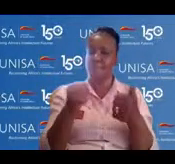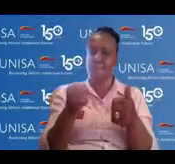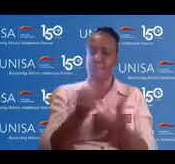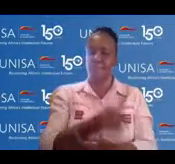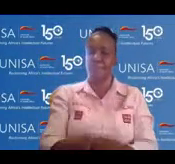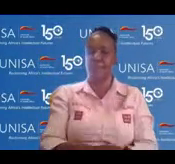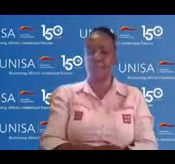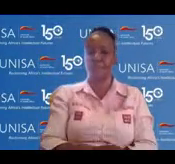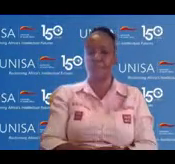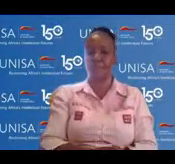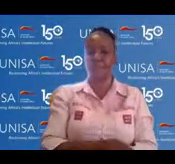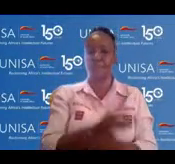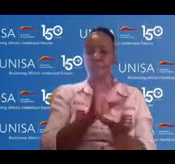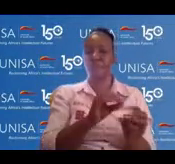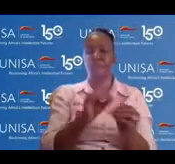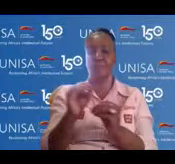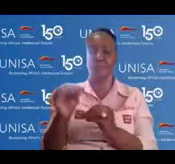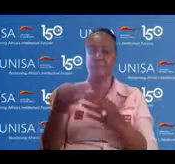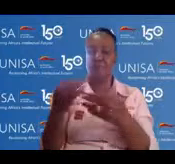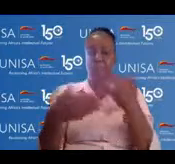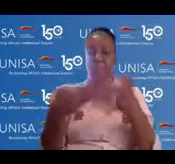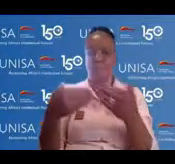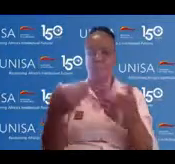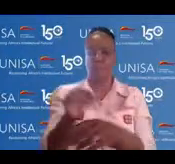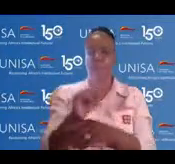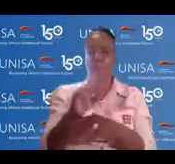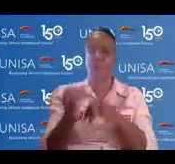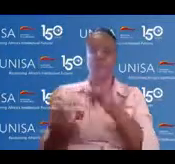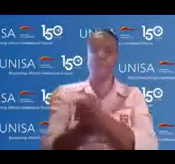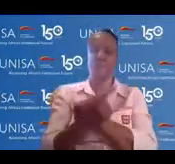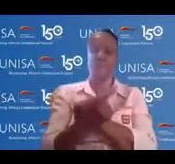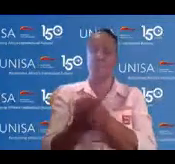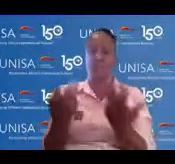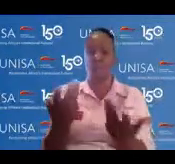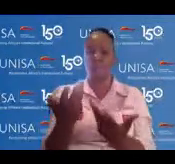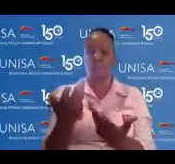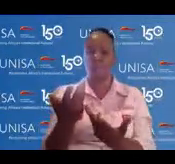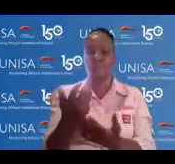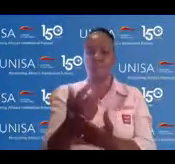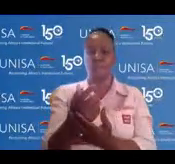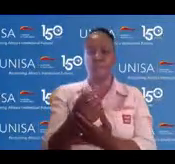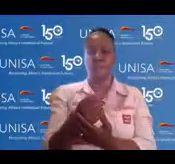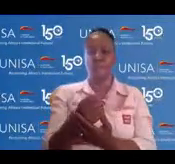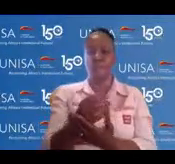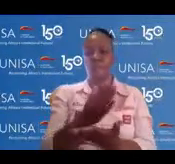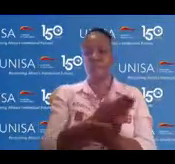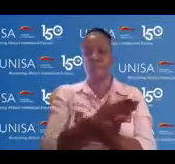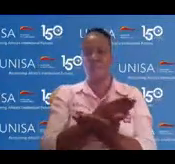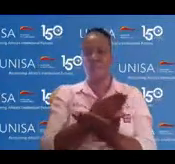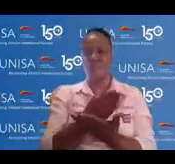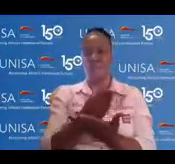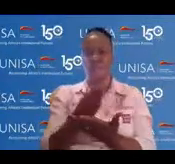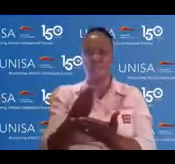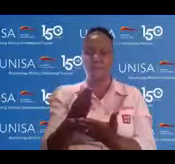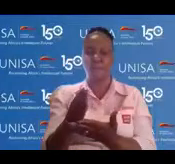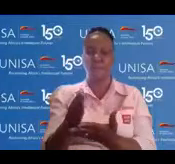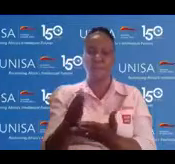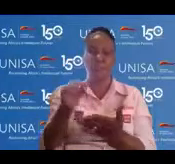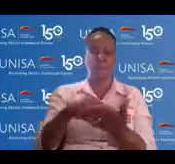on. What happens if there is some sort of dishonesty suspected? What's the